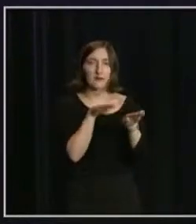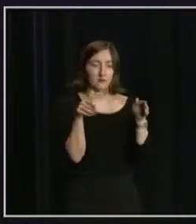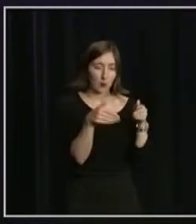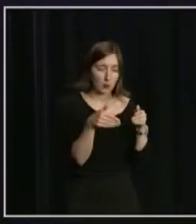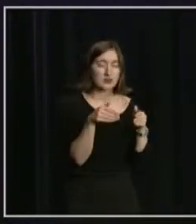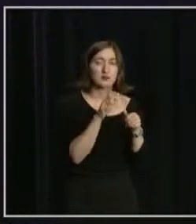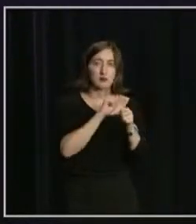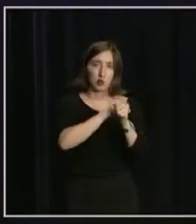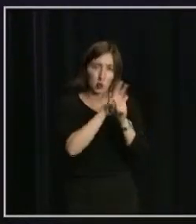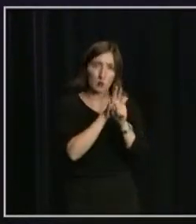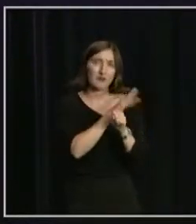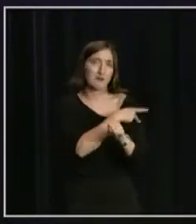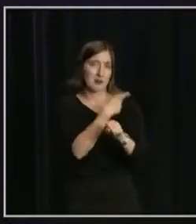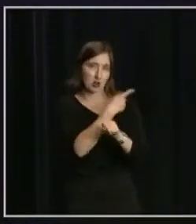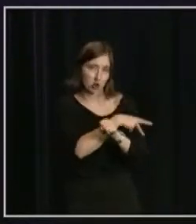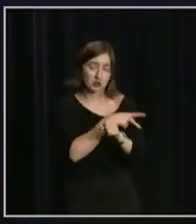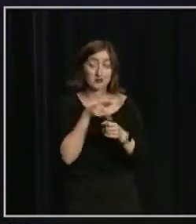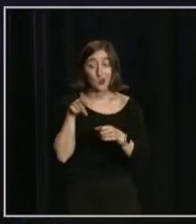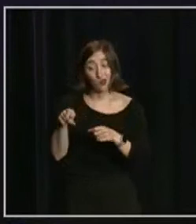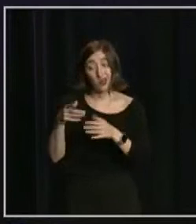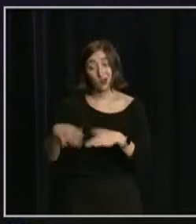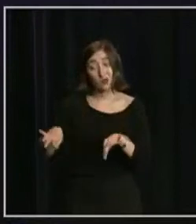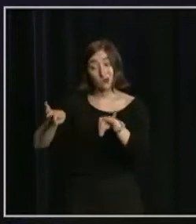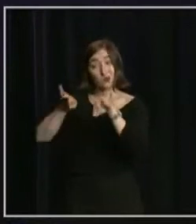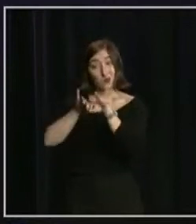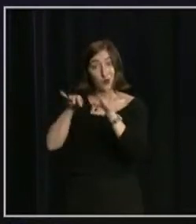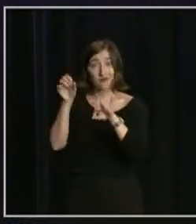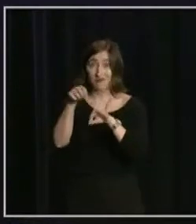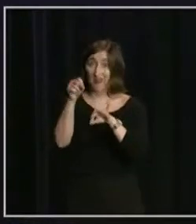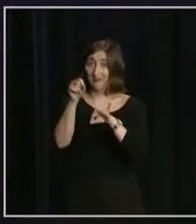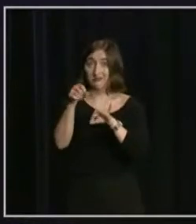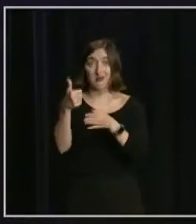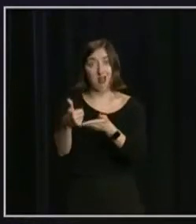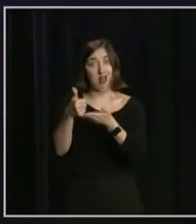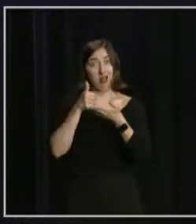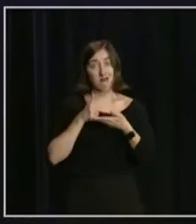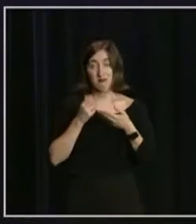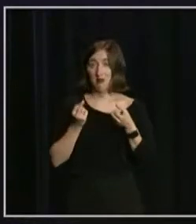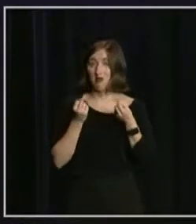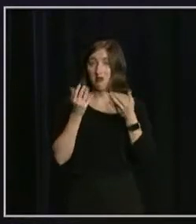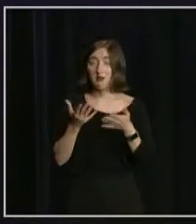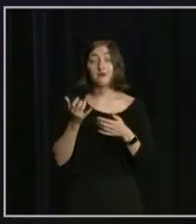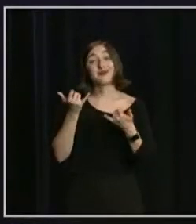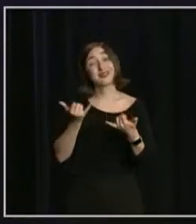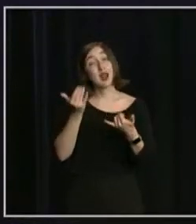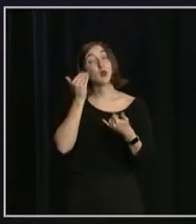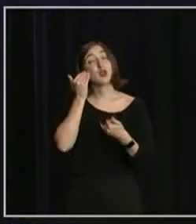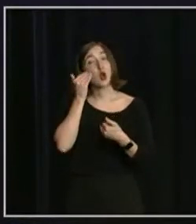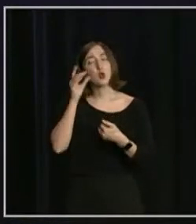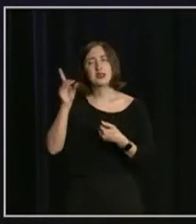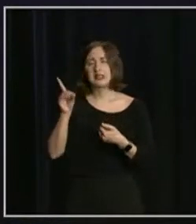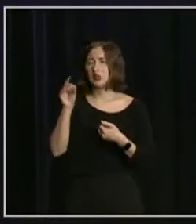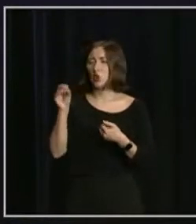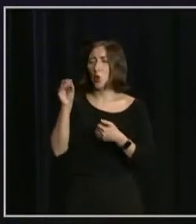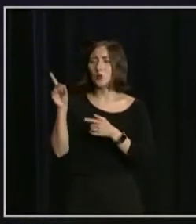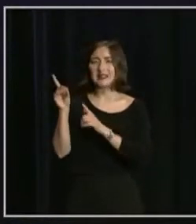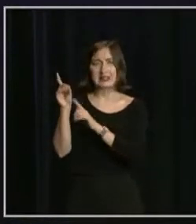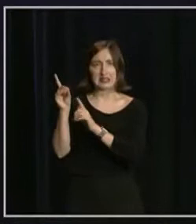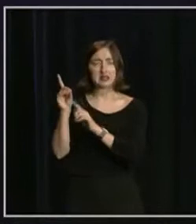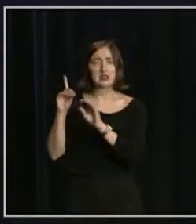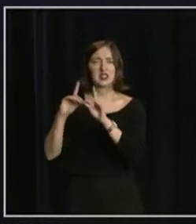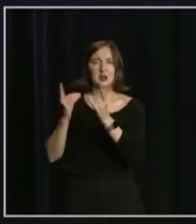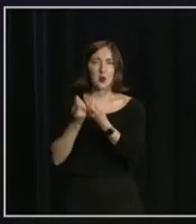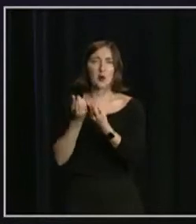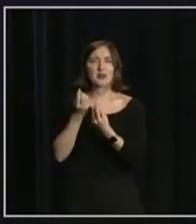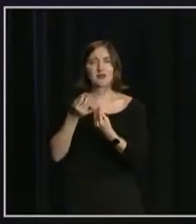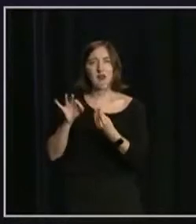are incredibly important for us locally. Now we do know that the DoD is sending contingents